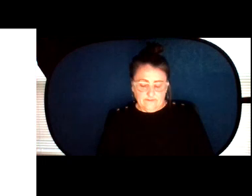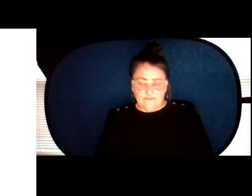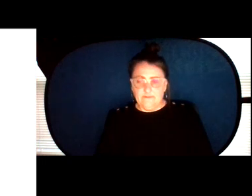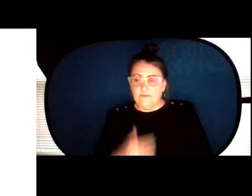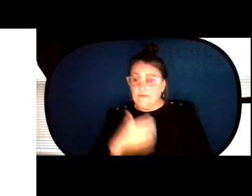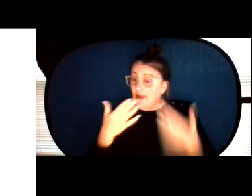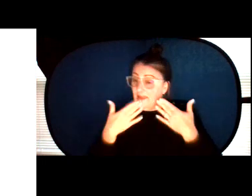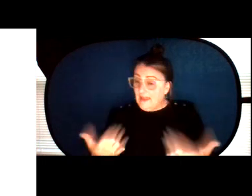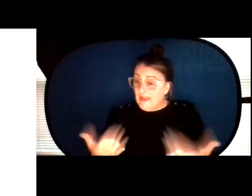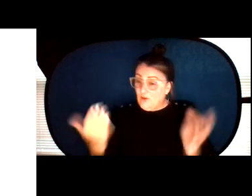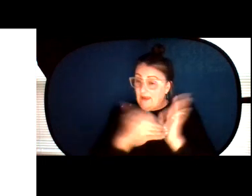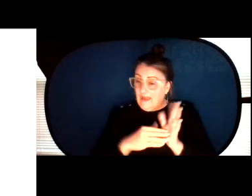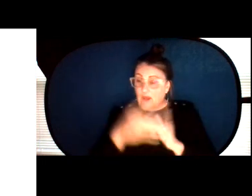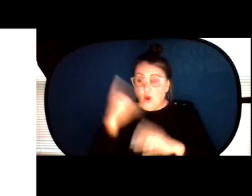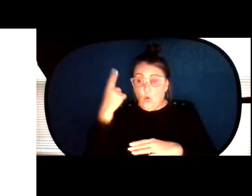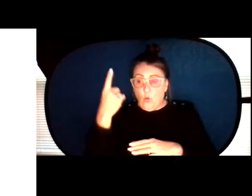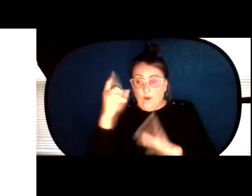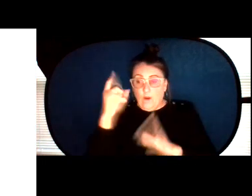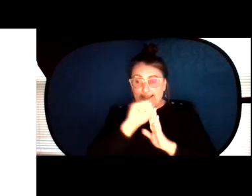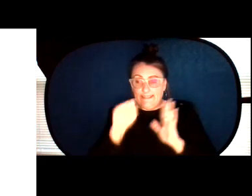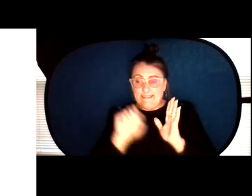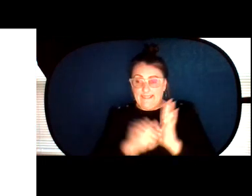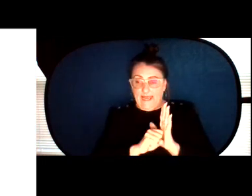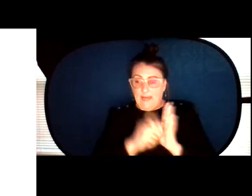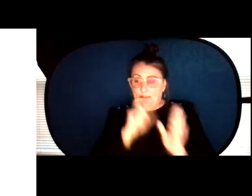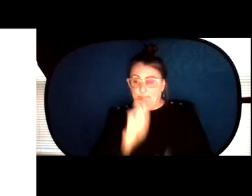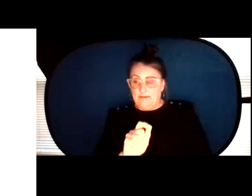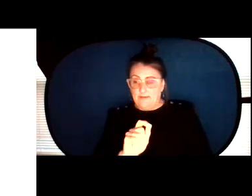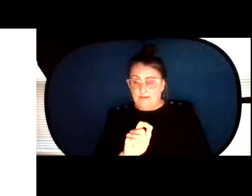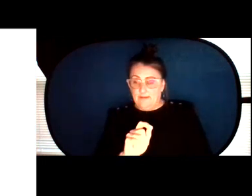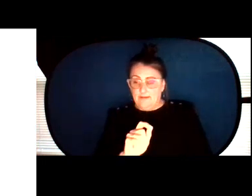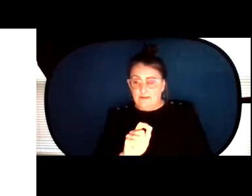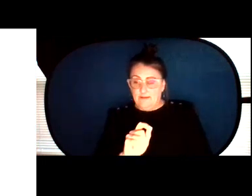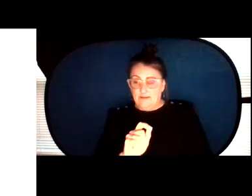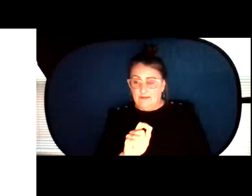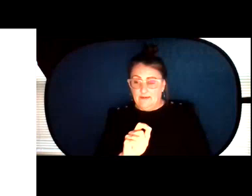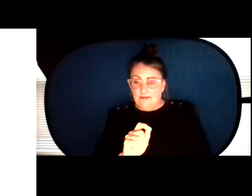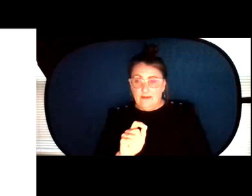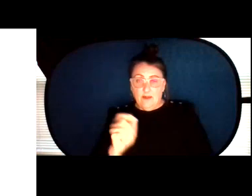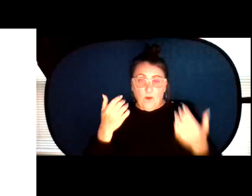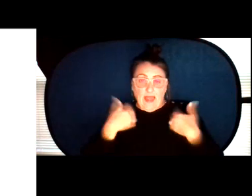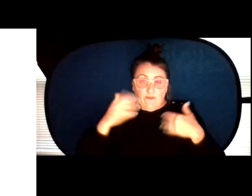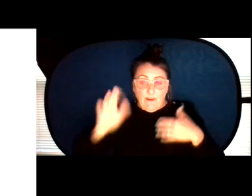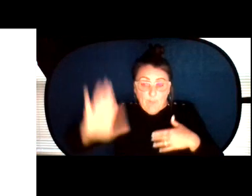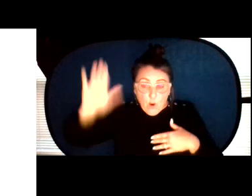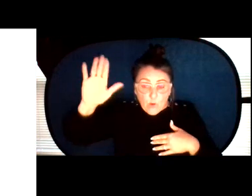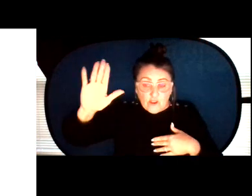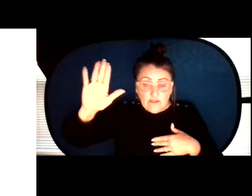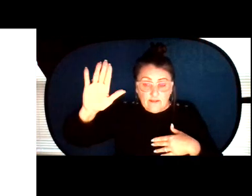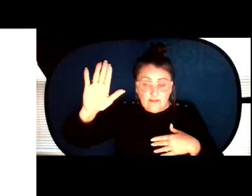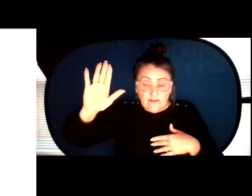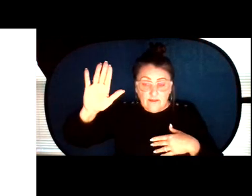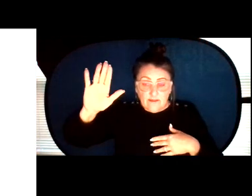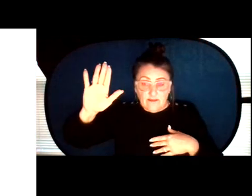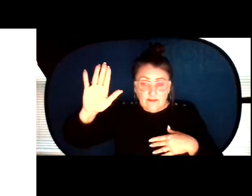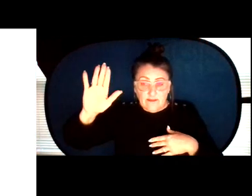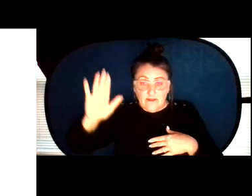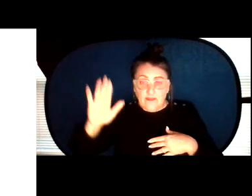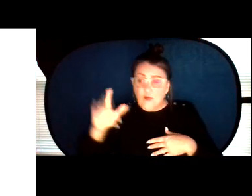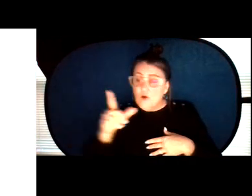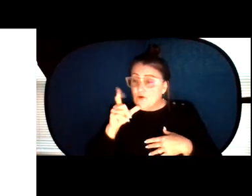Thank you. Yes, we are one state. And we're still looking for a motion, but I didn't feel forgot worthy about to that. do it. Oh. So Who would like to